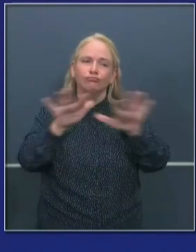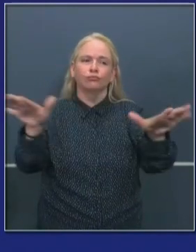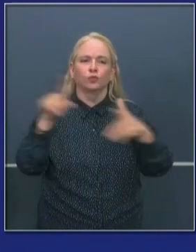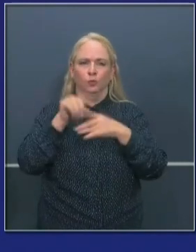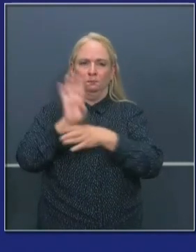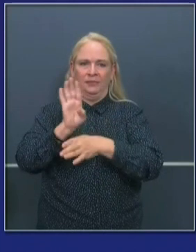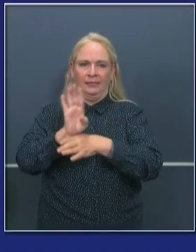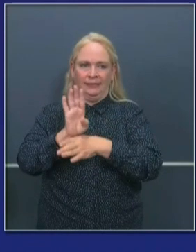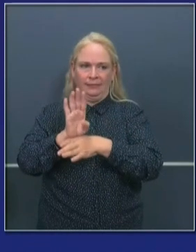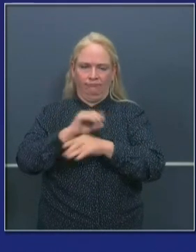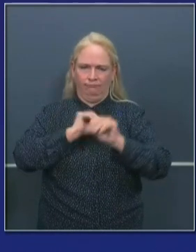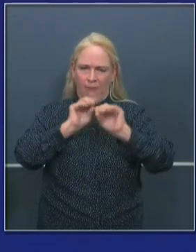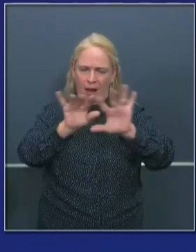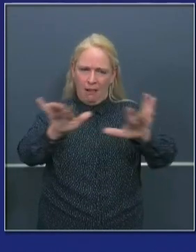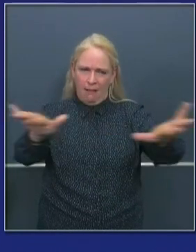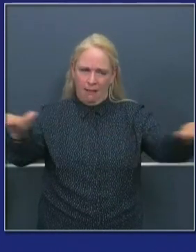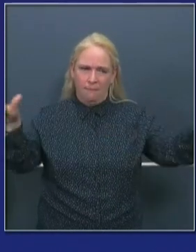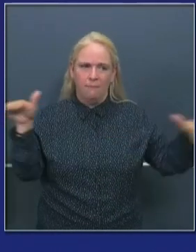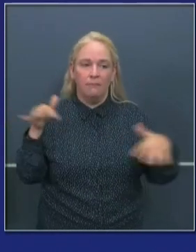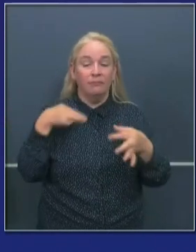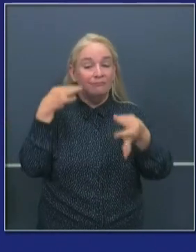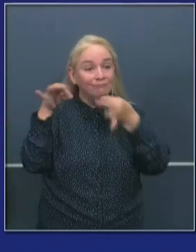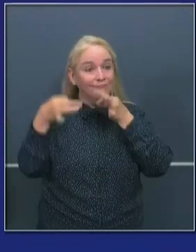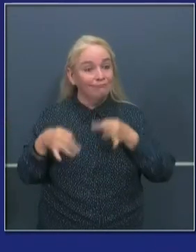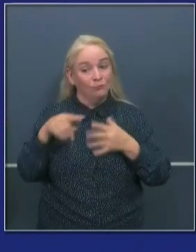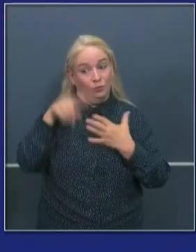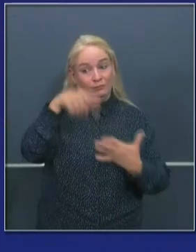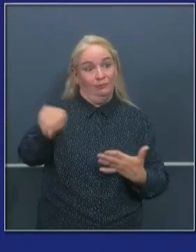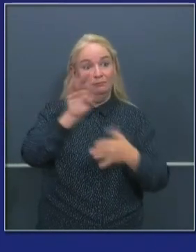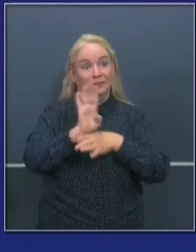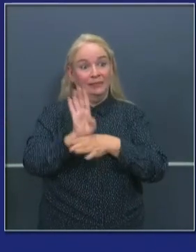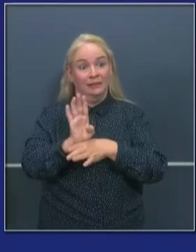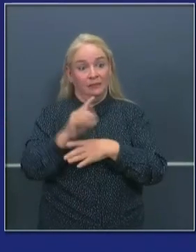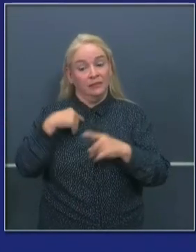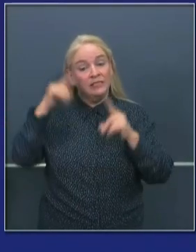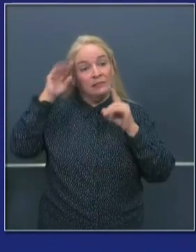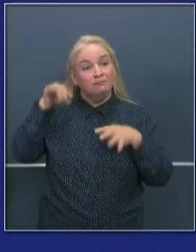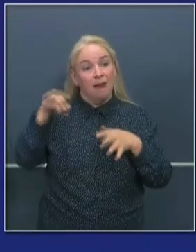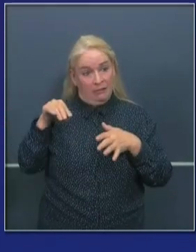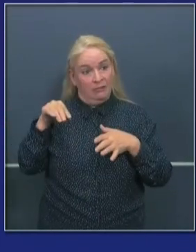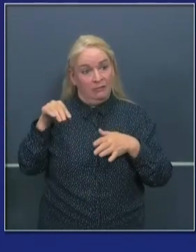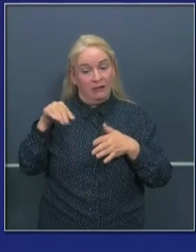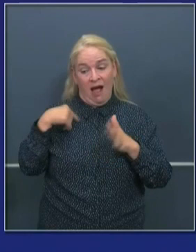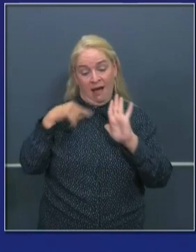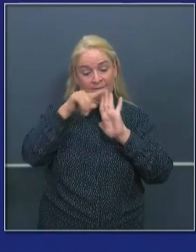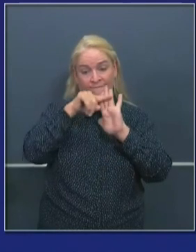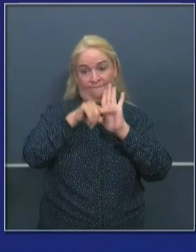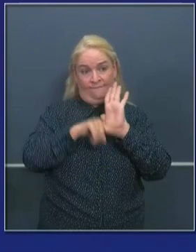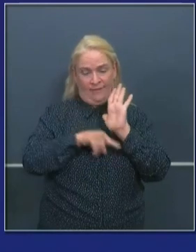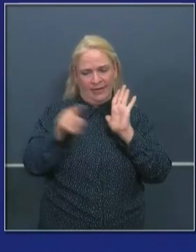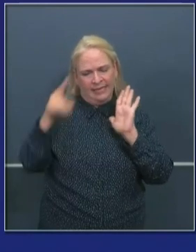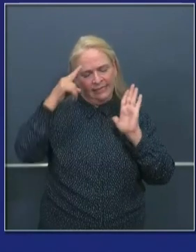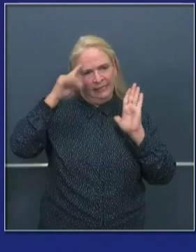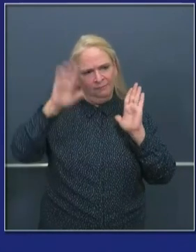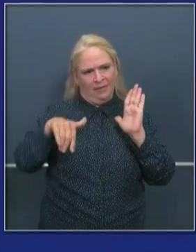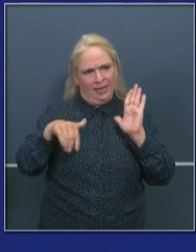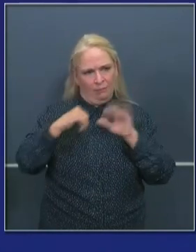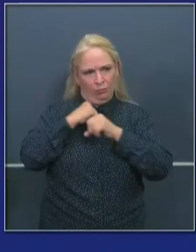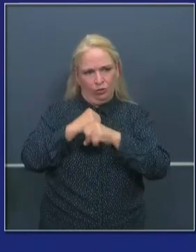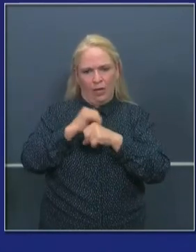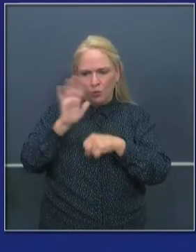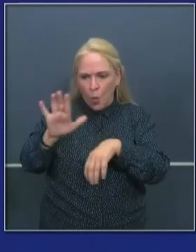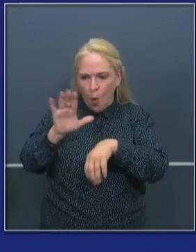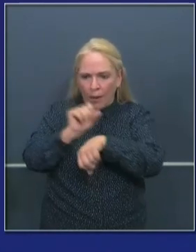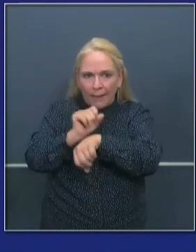out yesterday, specifically laying out expectations in terms of good business behaviors to protect not only customers, but to protect